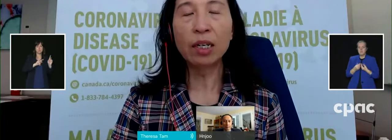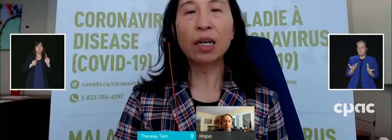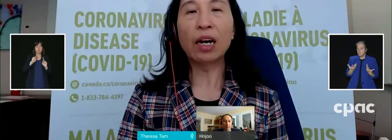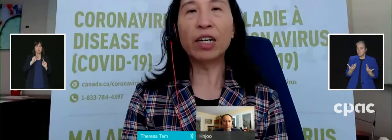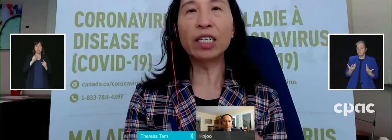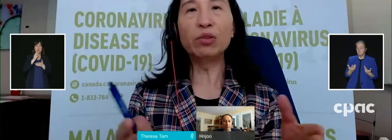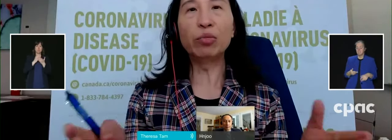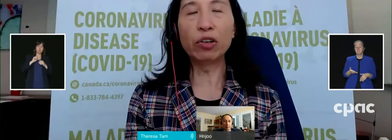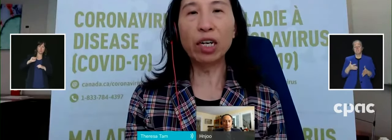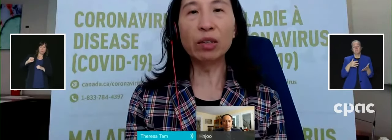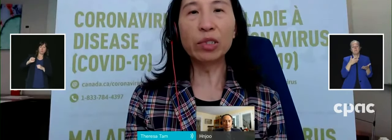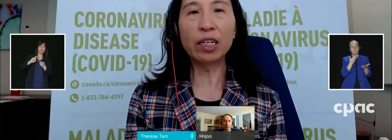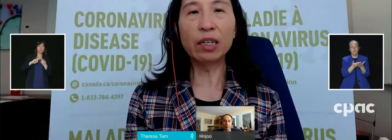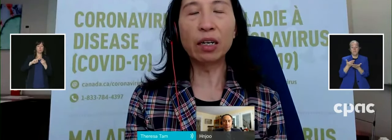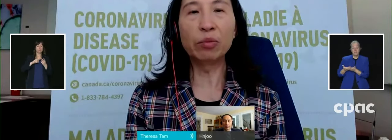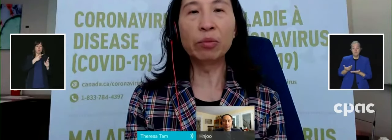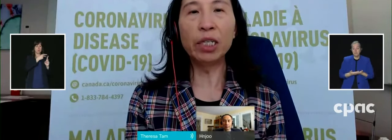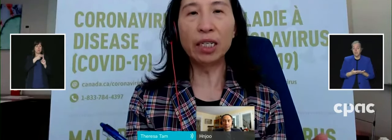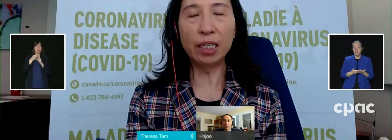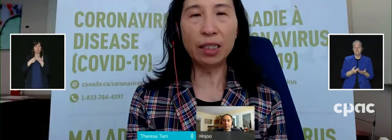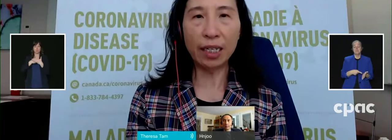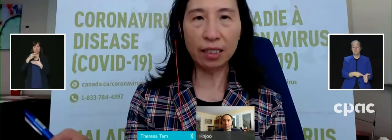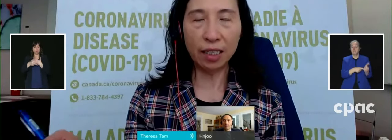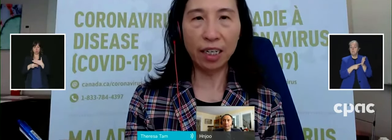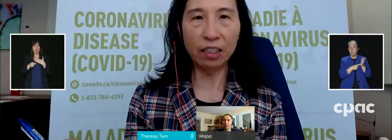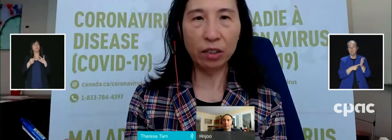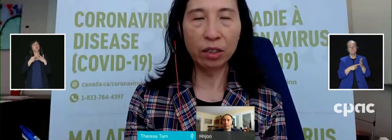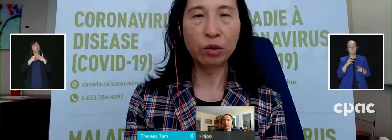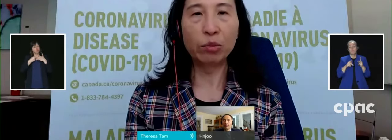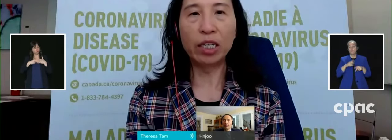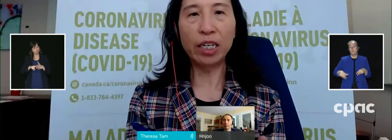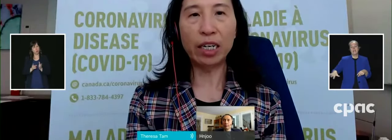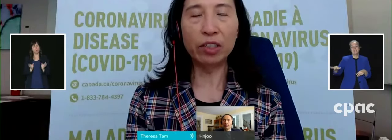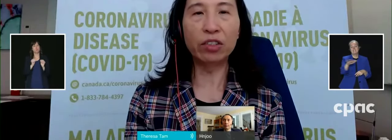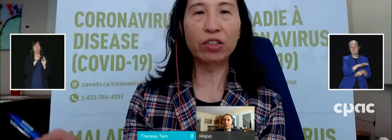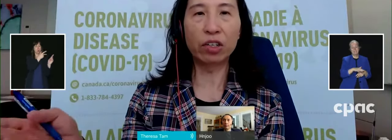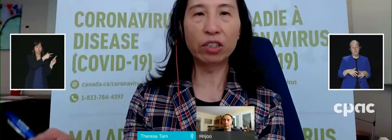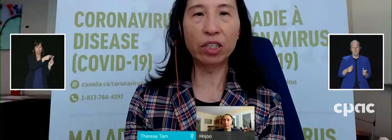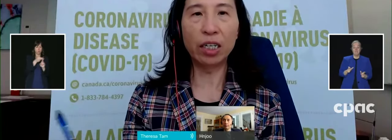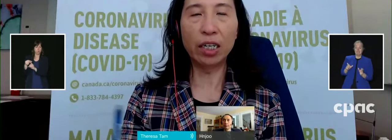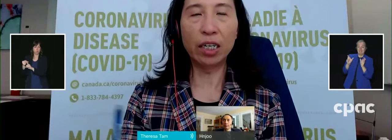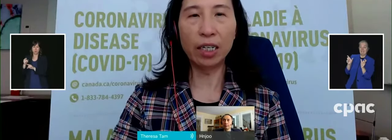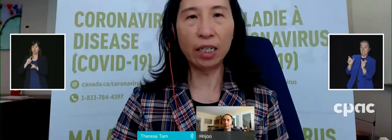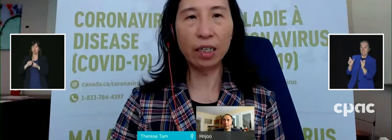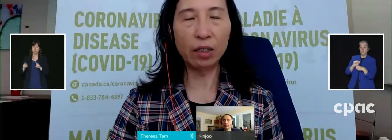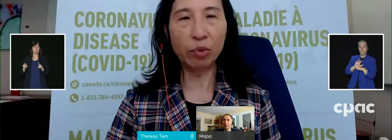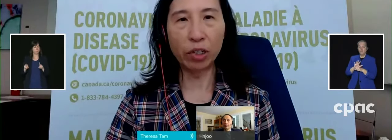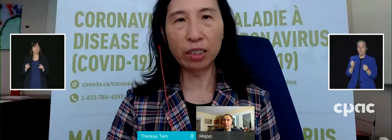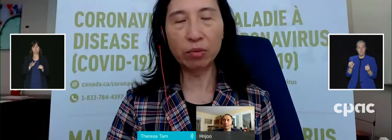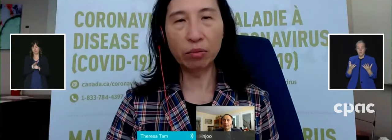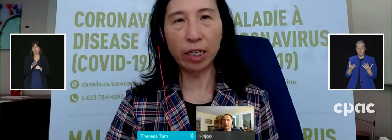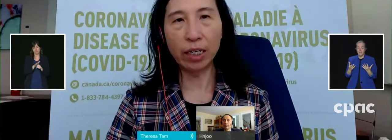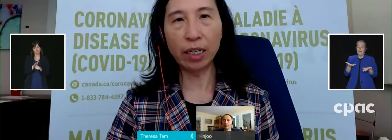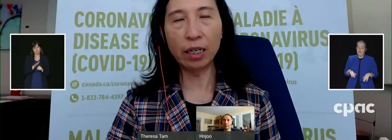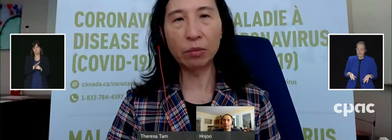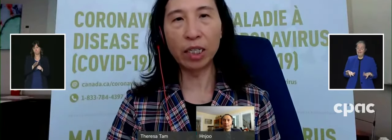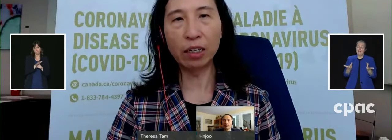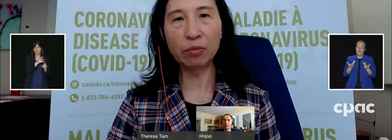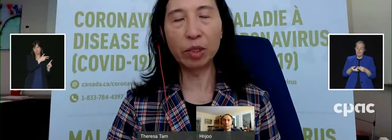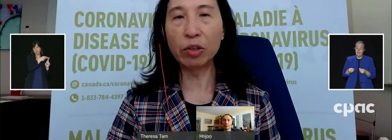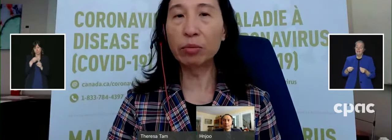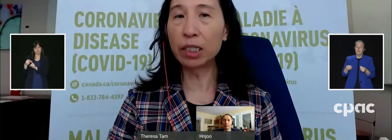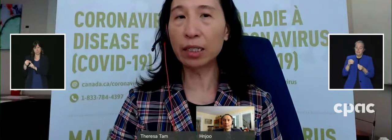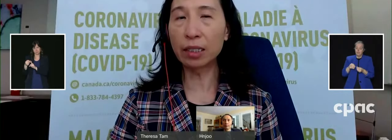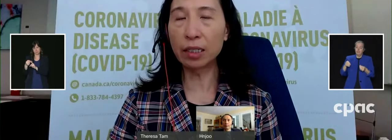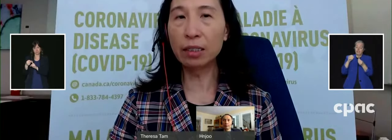immune. Our vaccine programs are beginning to escalate, but they haven't got to a point where